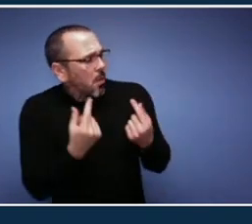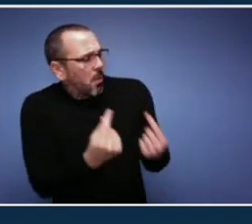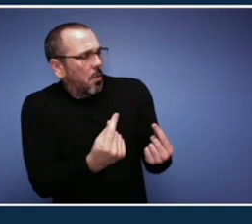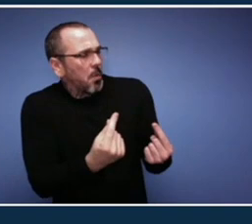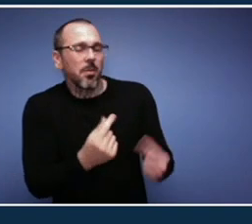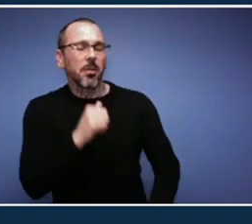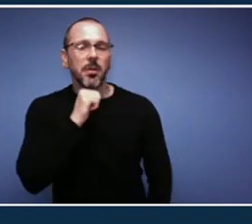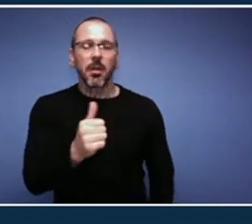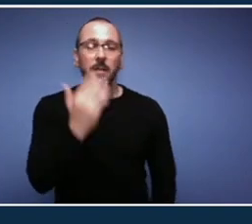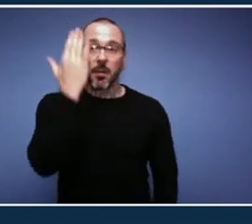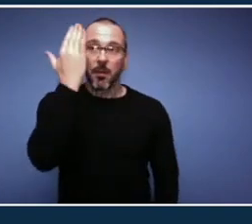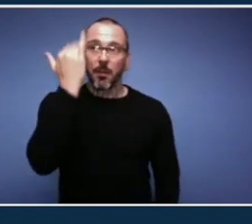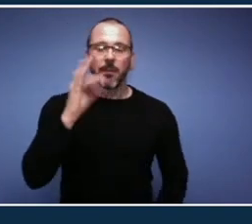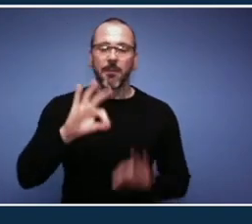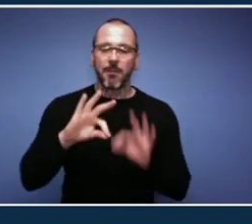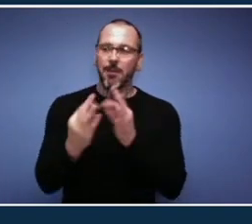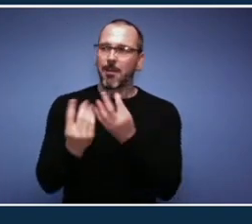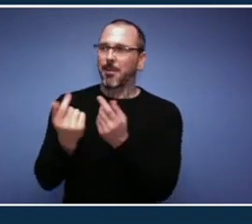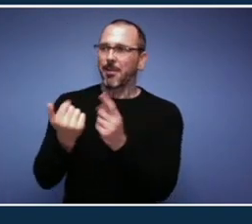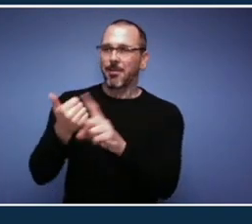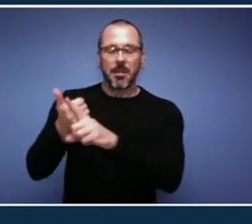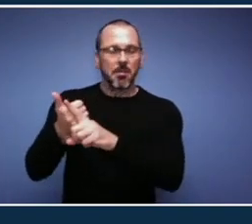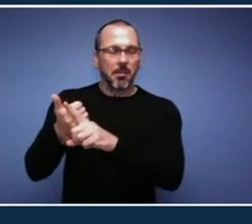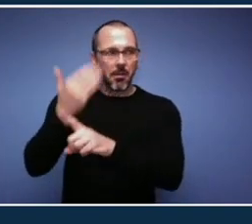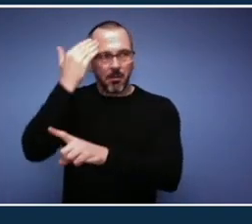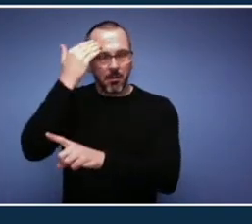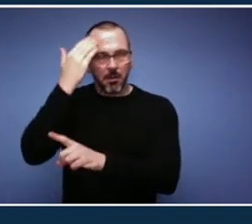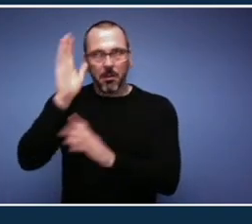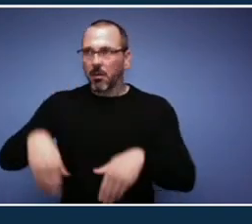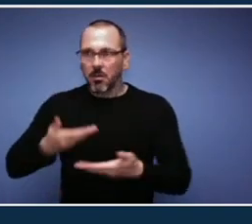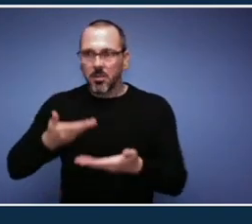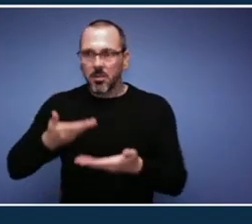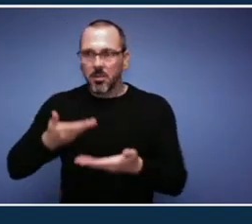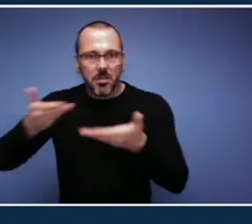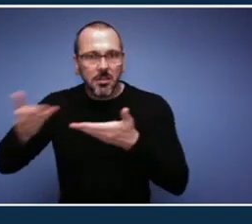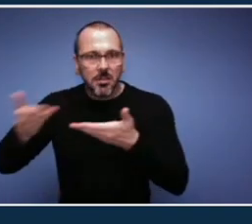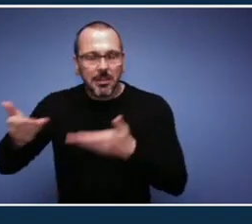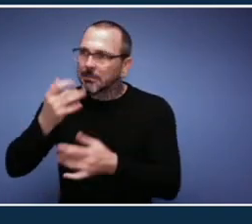what you can get, because it was very hard to receive services.